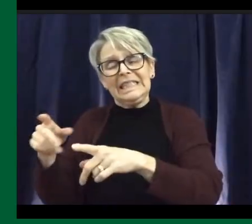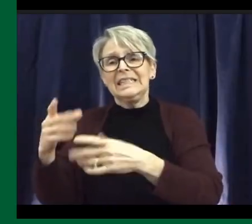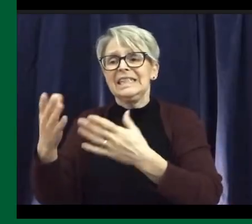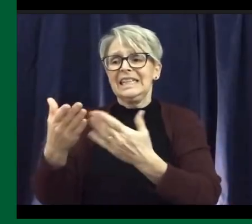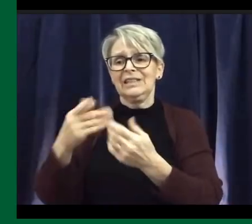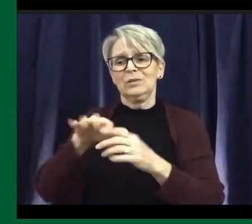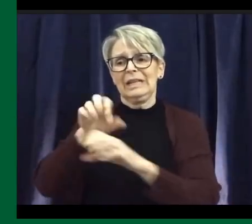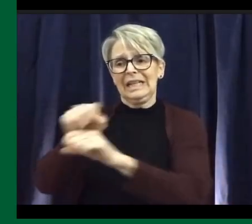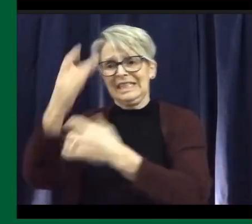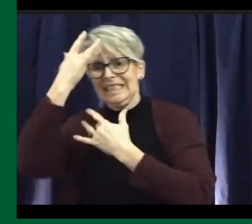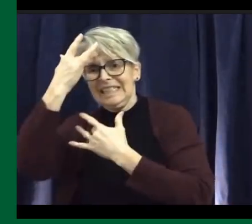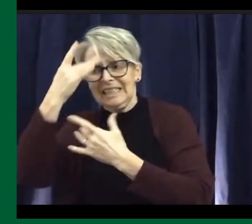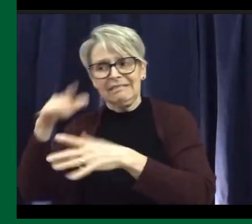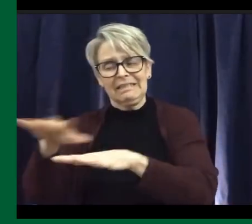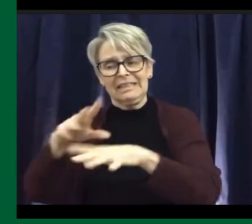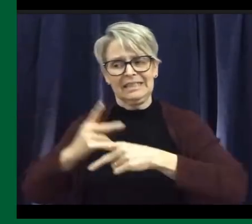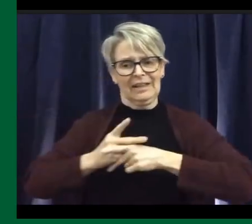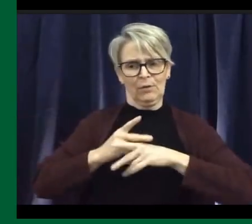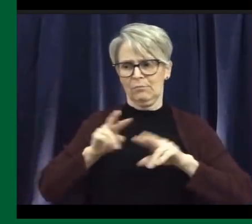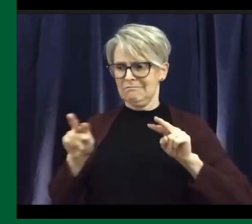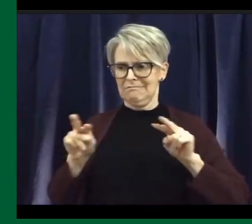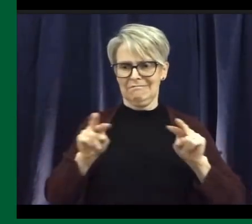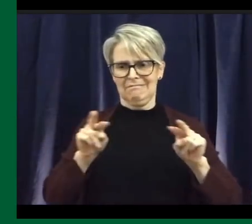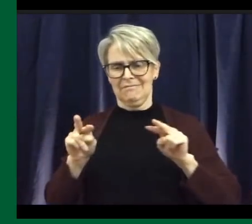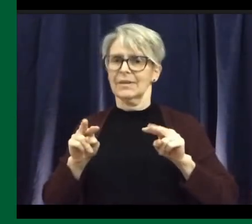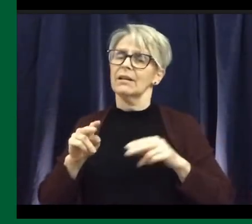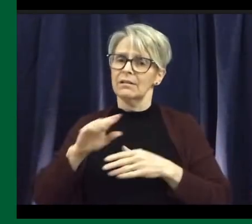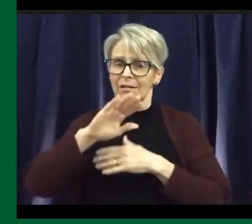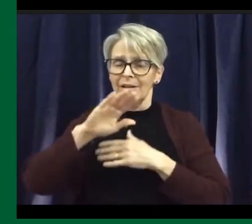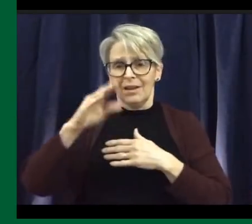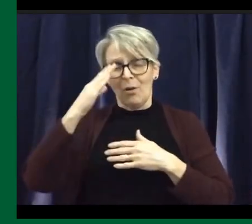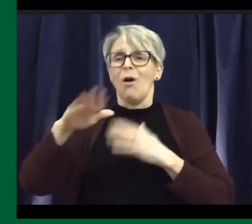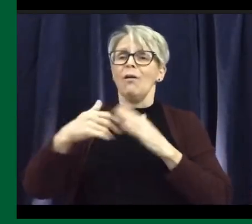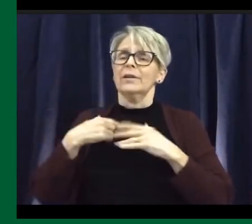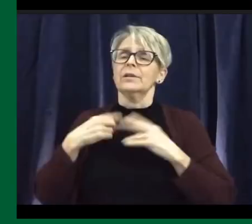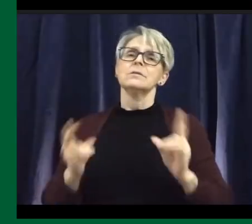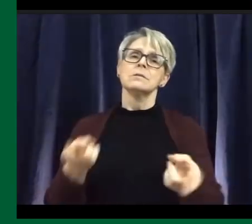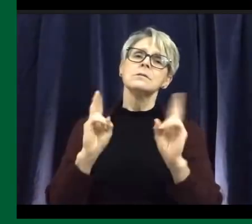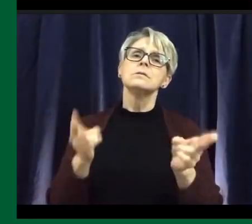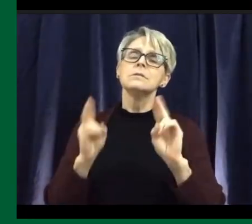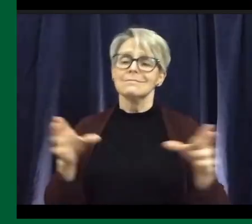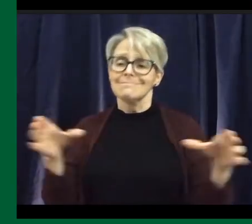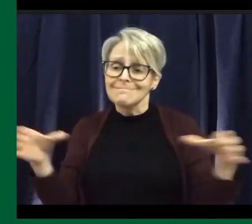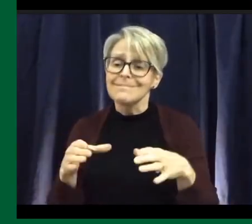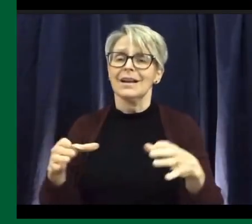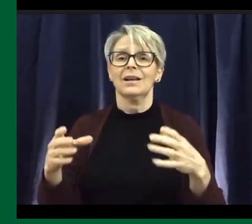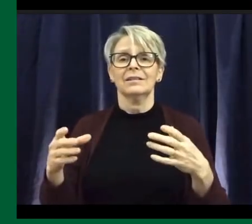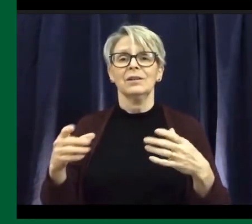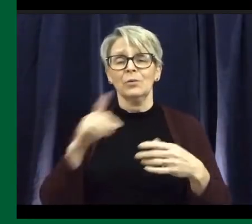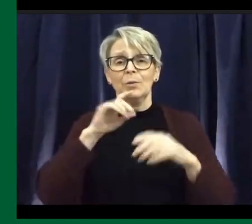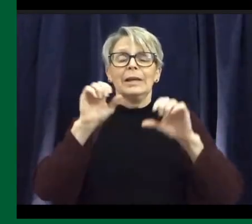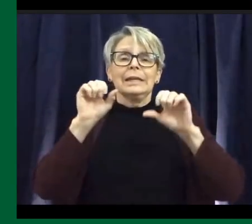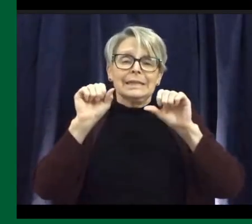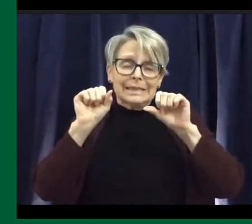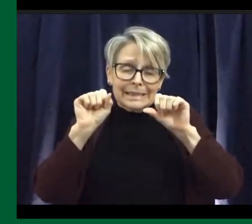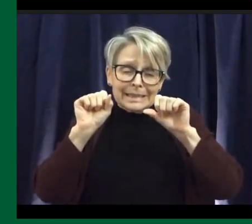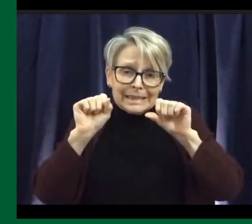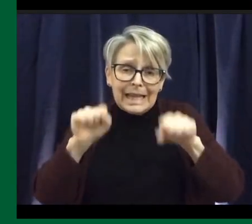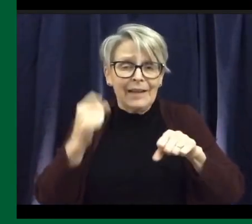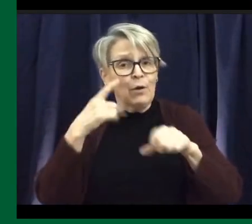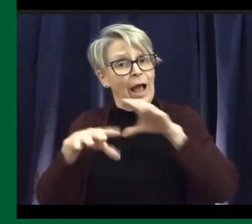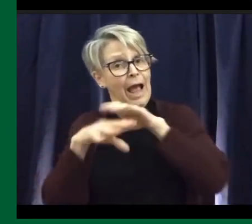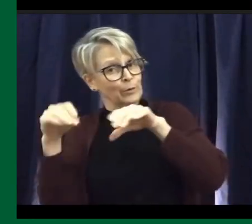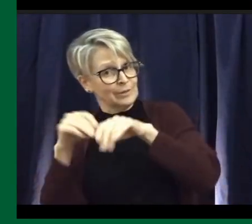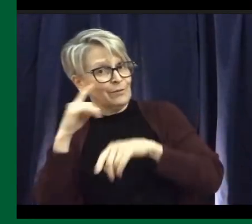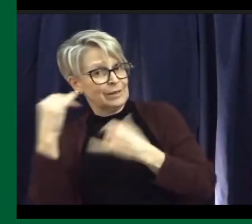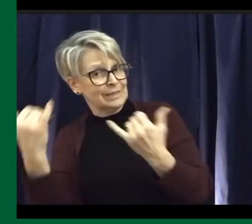time, while all of us kind of want to get together again, and we can get together safely outdoors for the time being, but we have